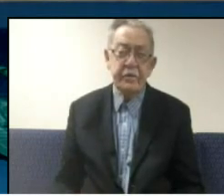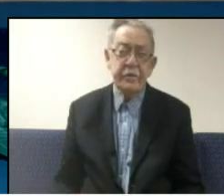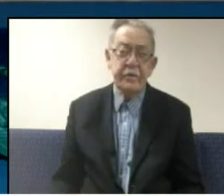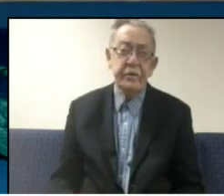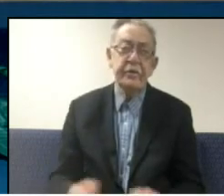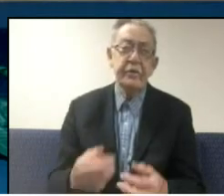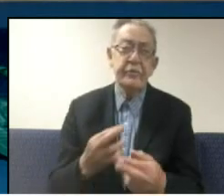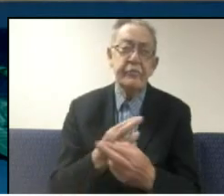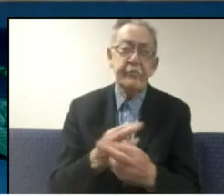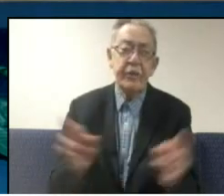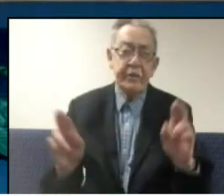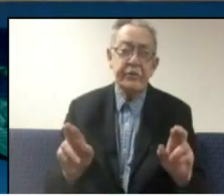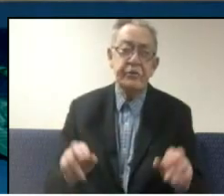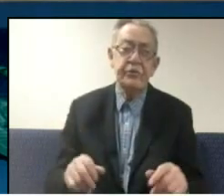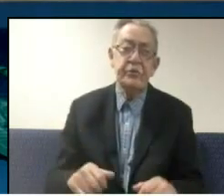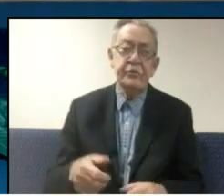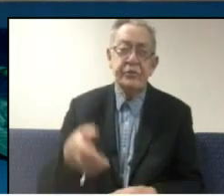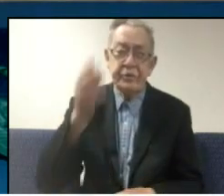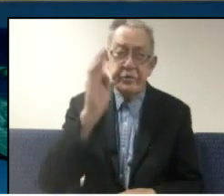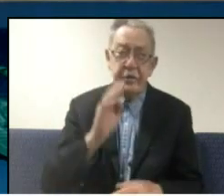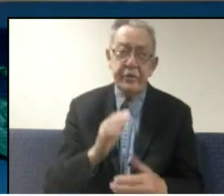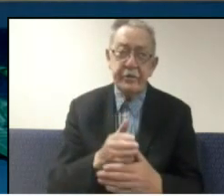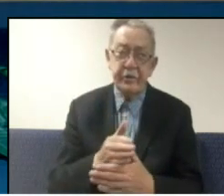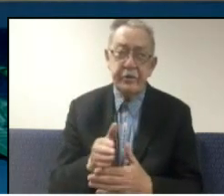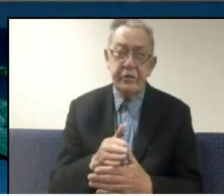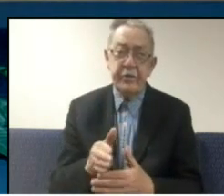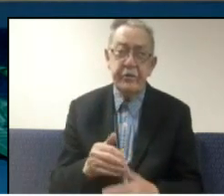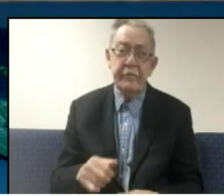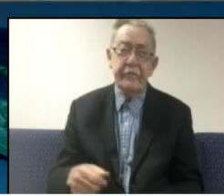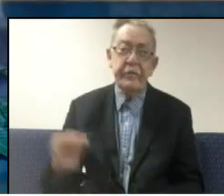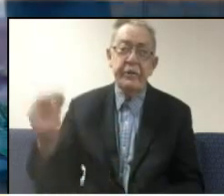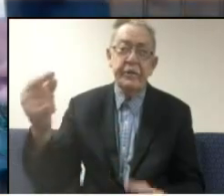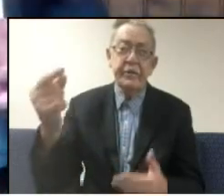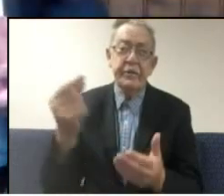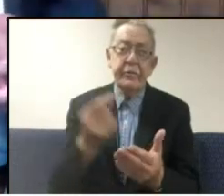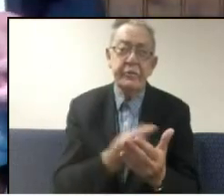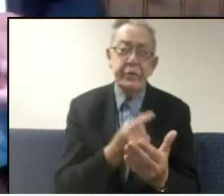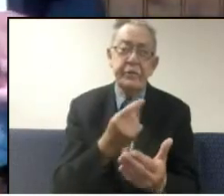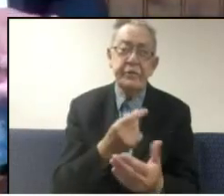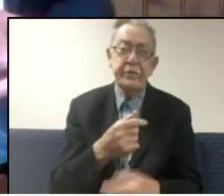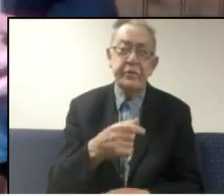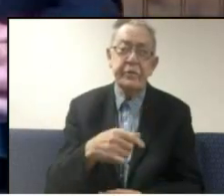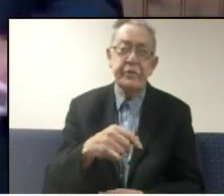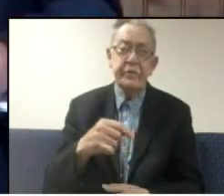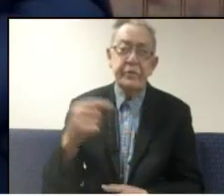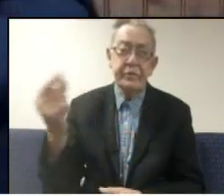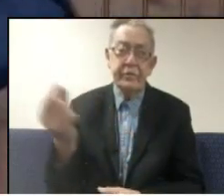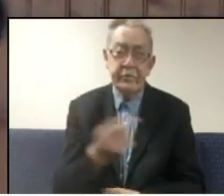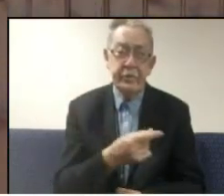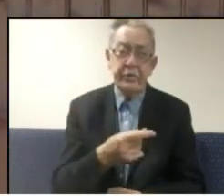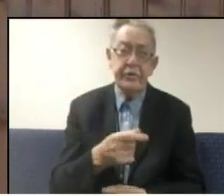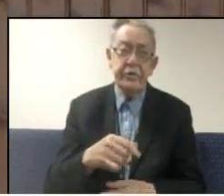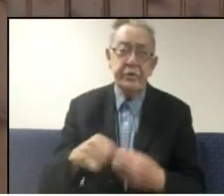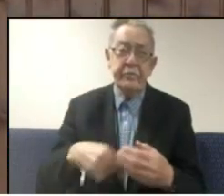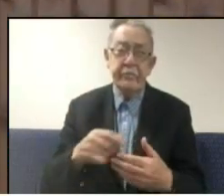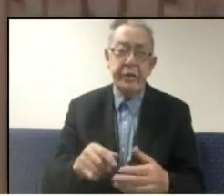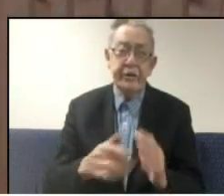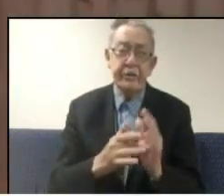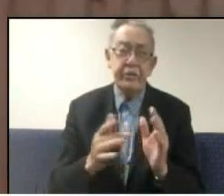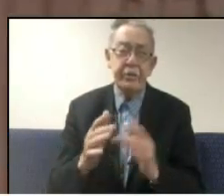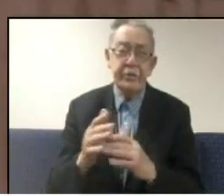God extends. That's what His grace is about. In fact, let me say that Jesus doesn't call